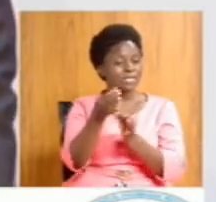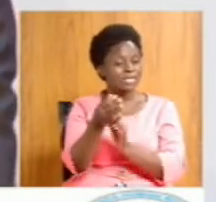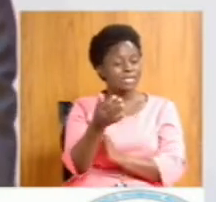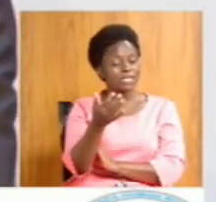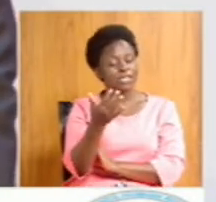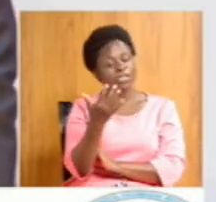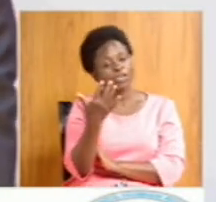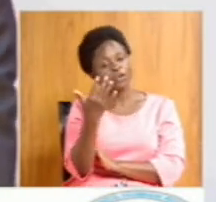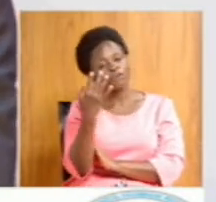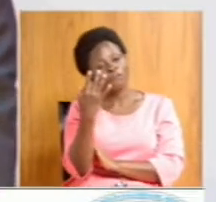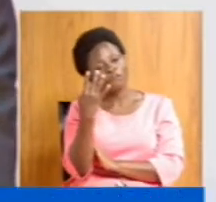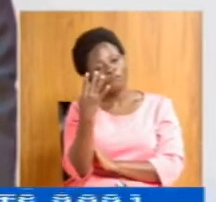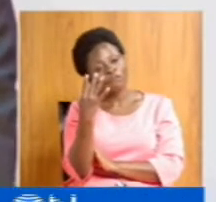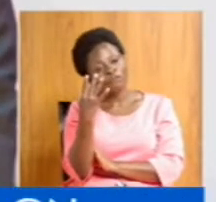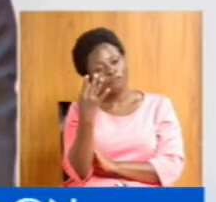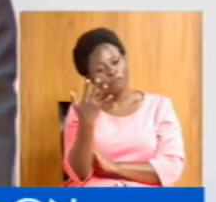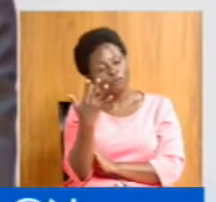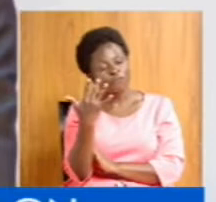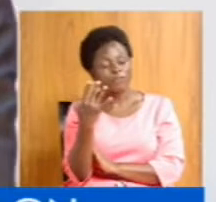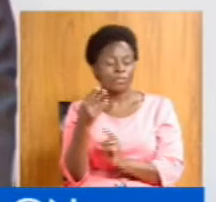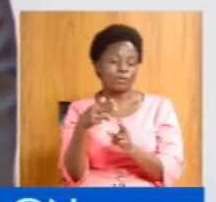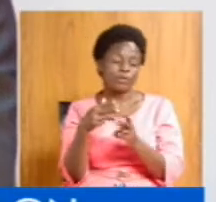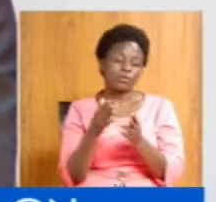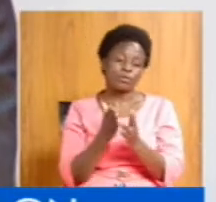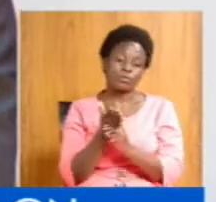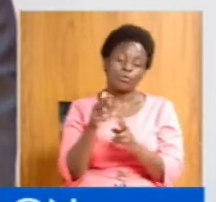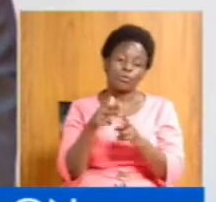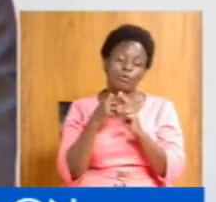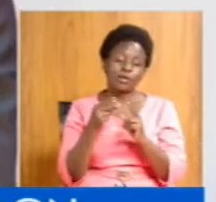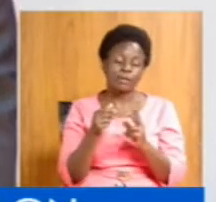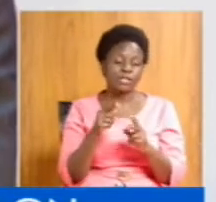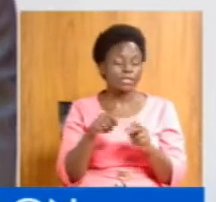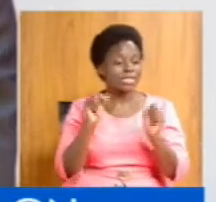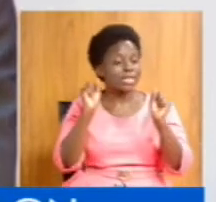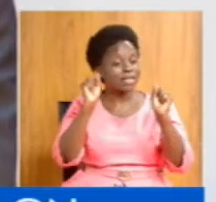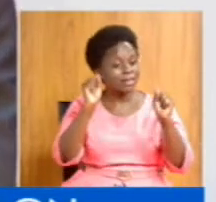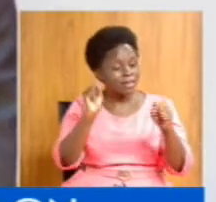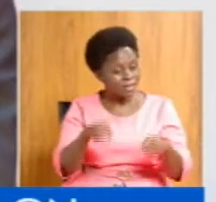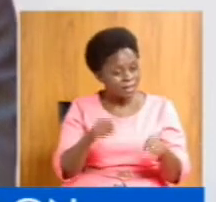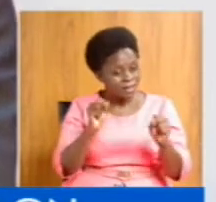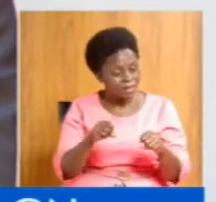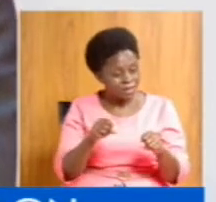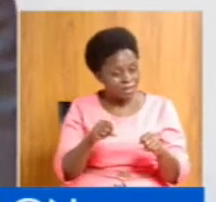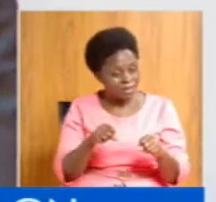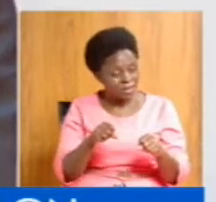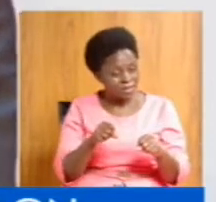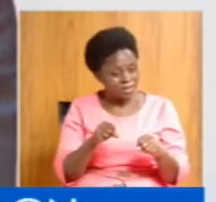billion shillings to Uganda development bank through borrowed money so that they can lend to